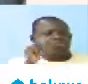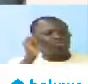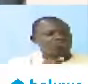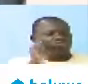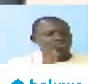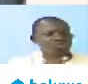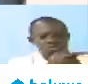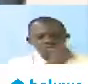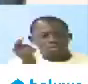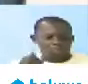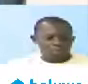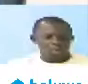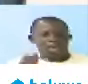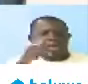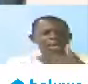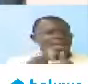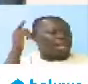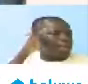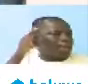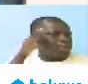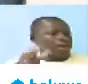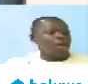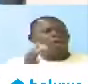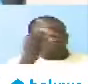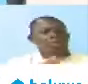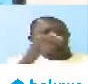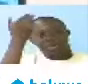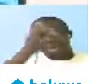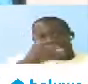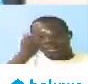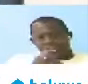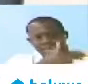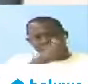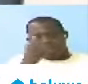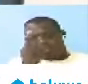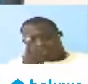you in Liberia from 1991 to 1996?